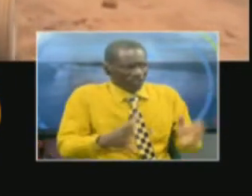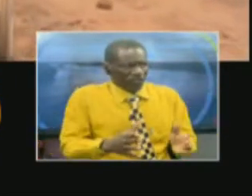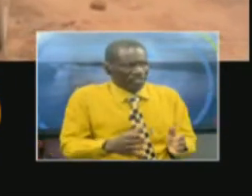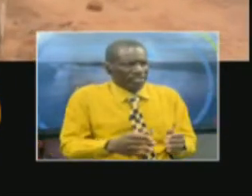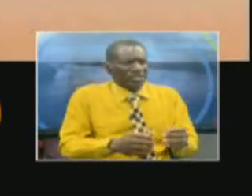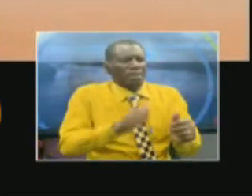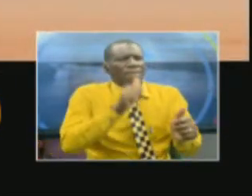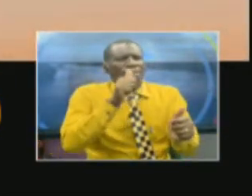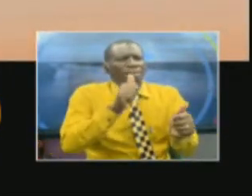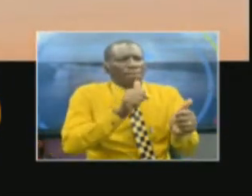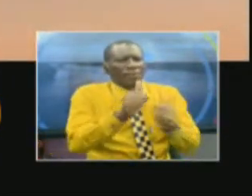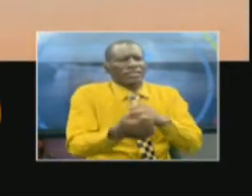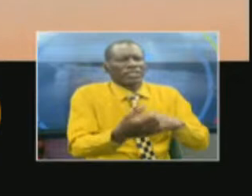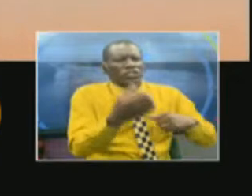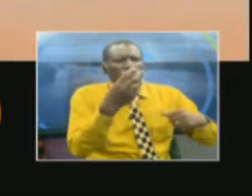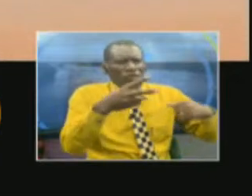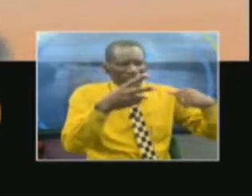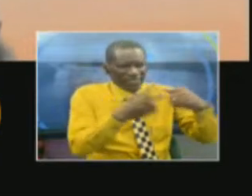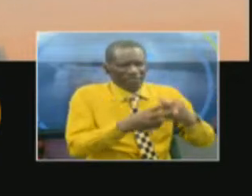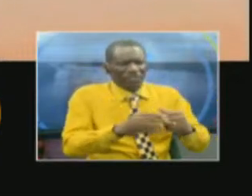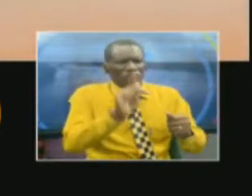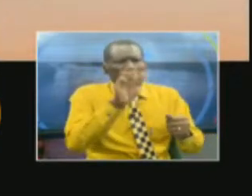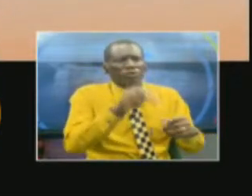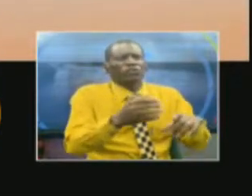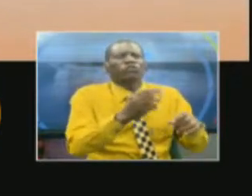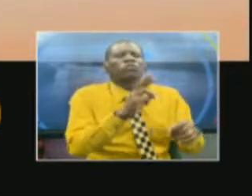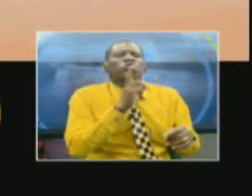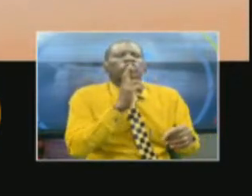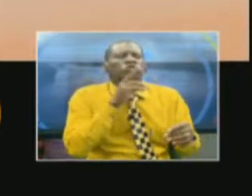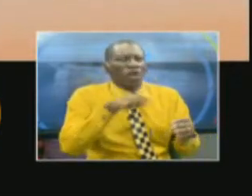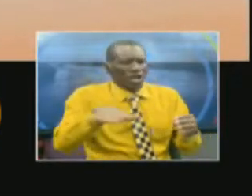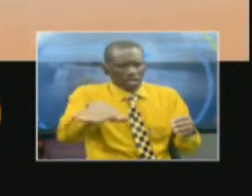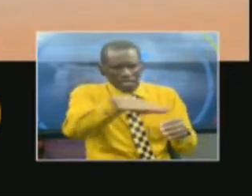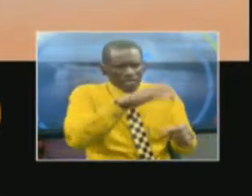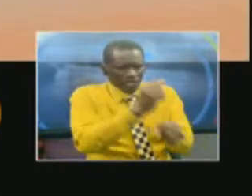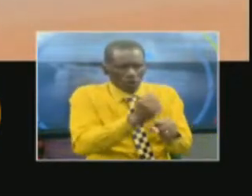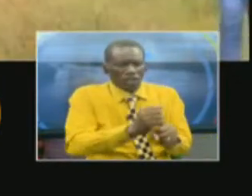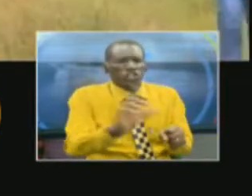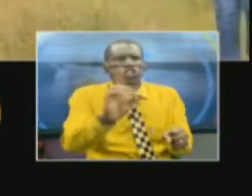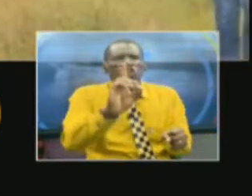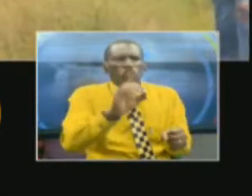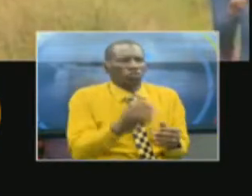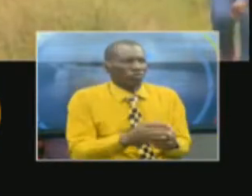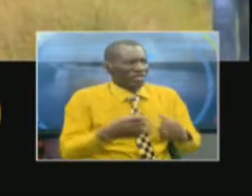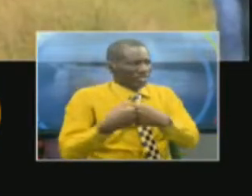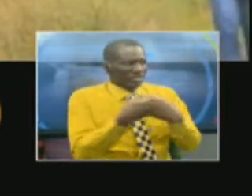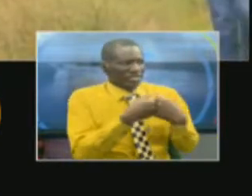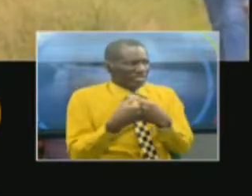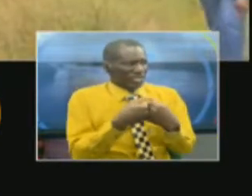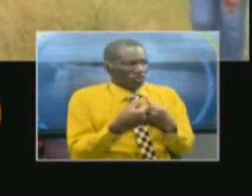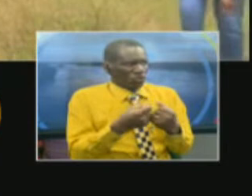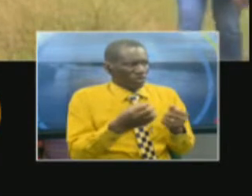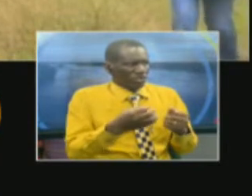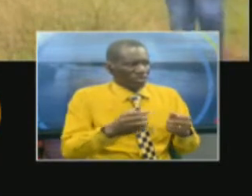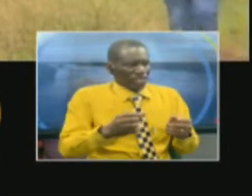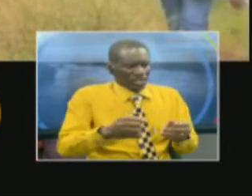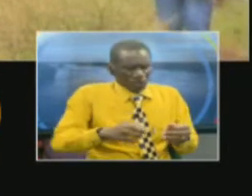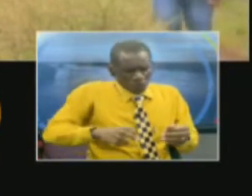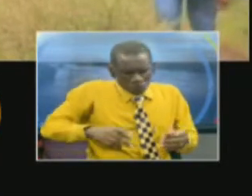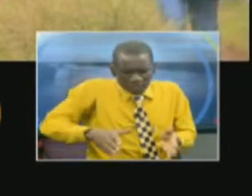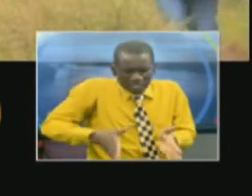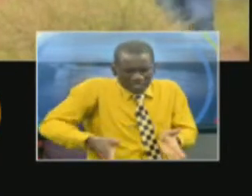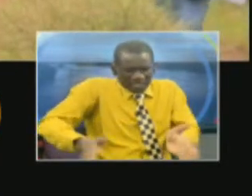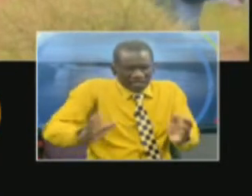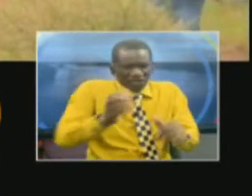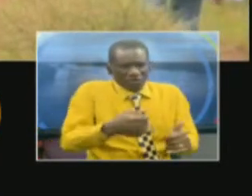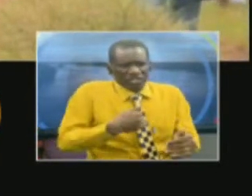traversing 27 kilometers from Ruiru to her place of work in Donholm. Struggling with impassable sidewalks characterized by